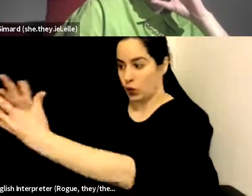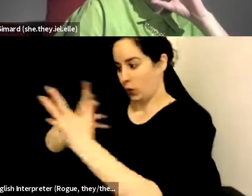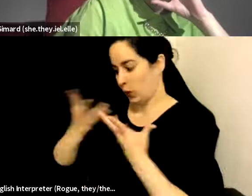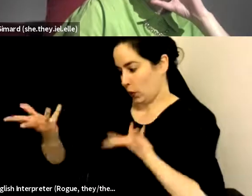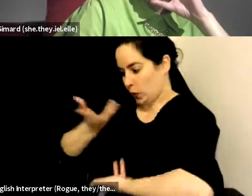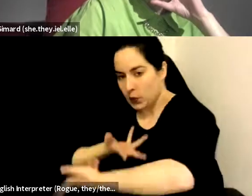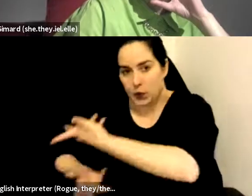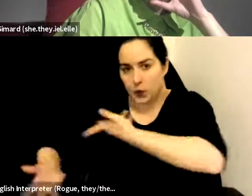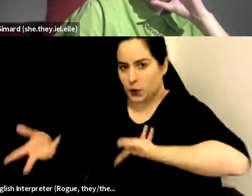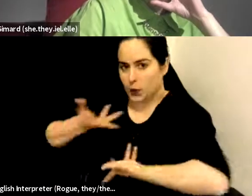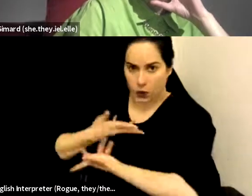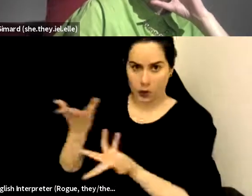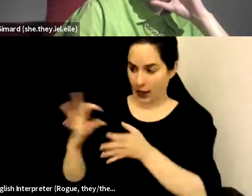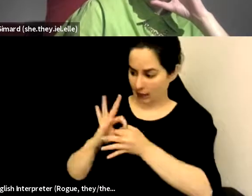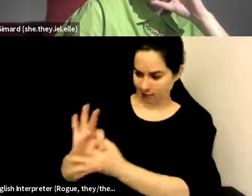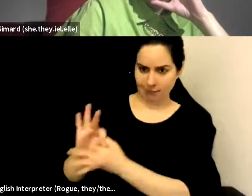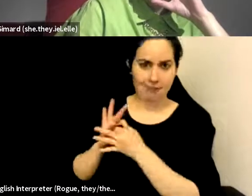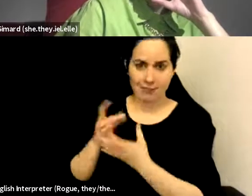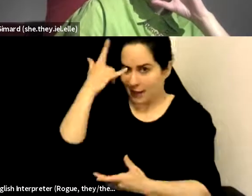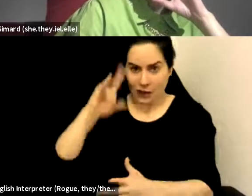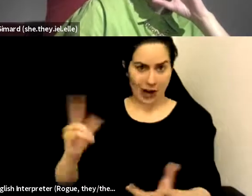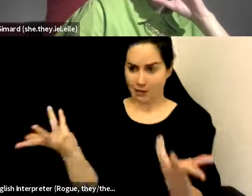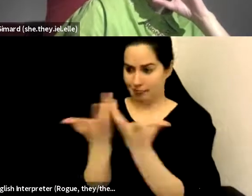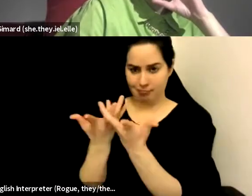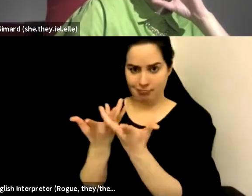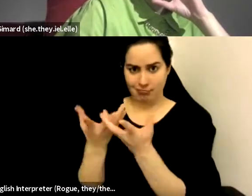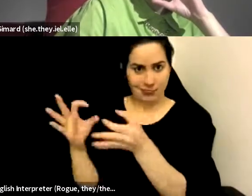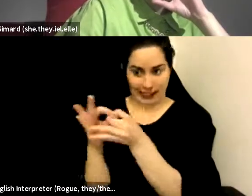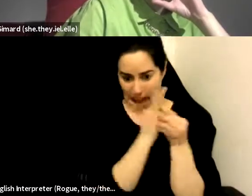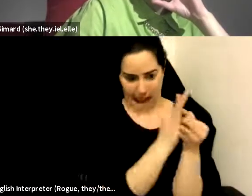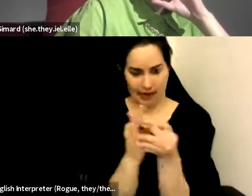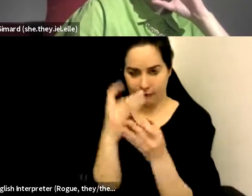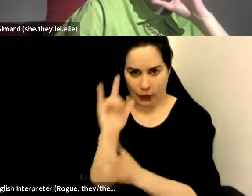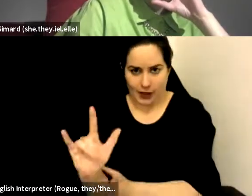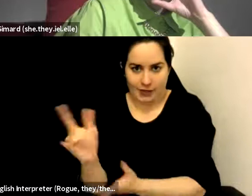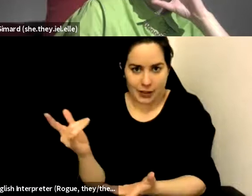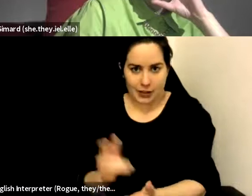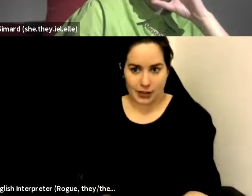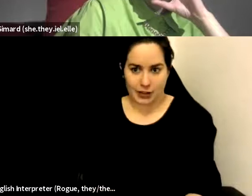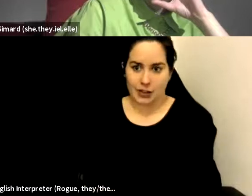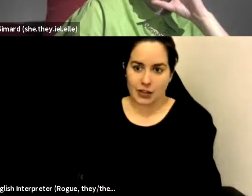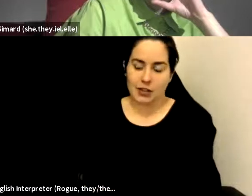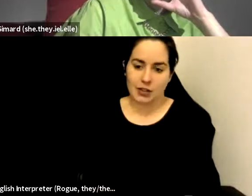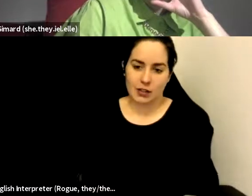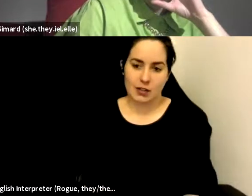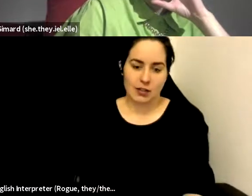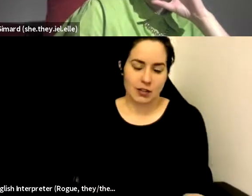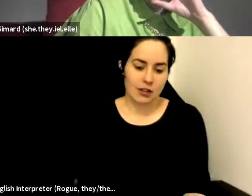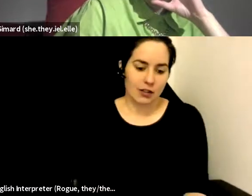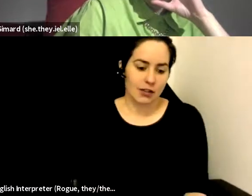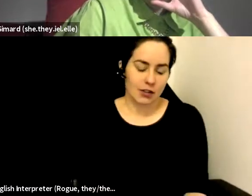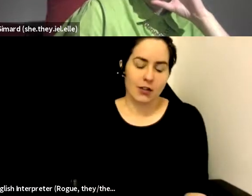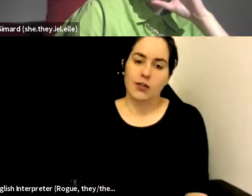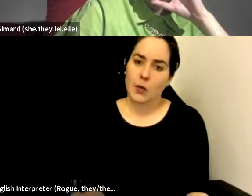is forever intertwined. And the idea of like the different Indigenous